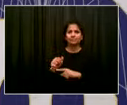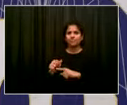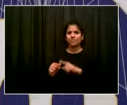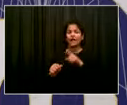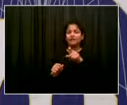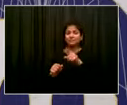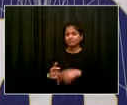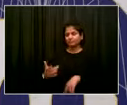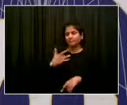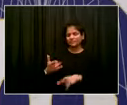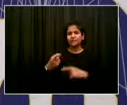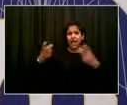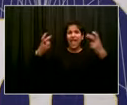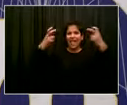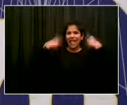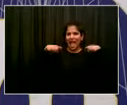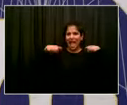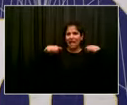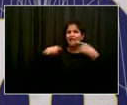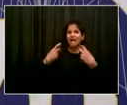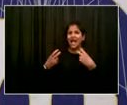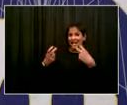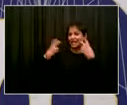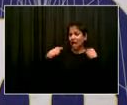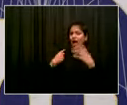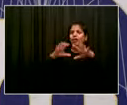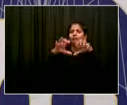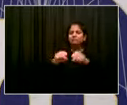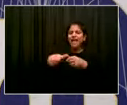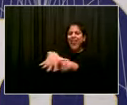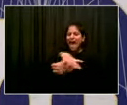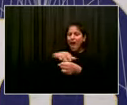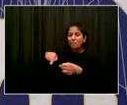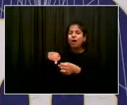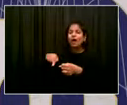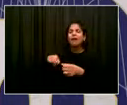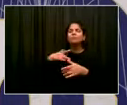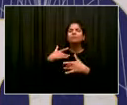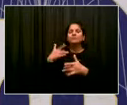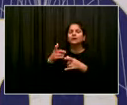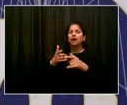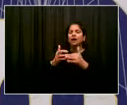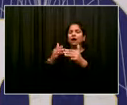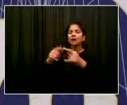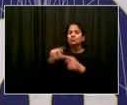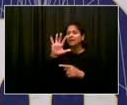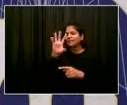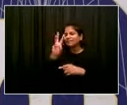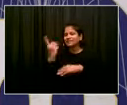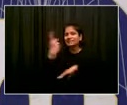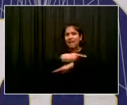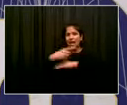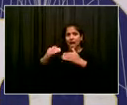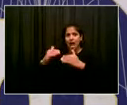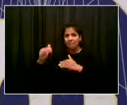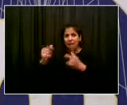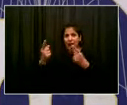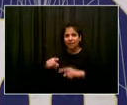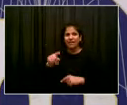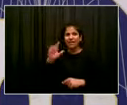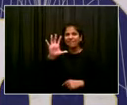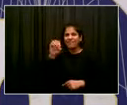versus 34. So we actually swung from a 20% increase to upwards of 40, 50% decrease.